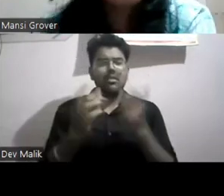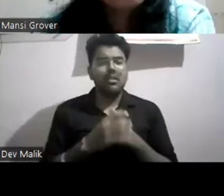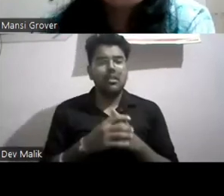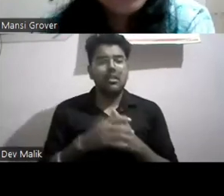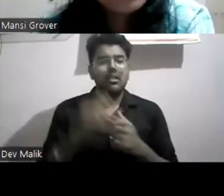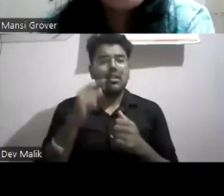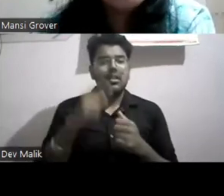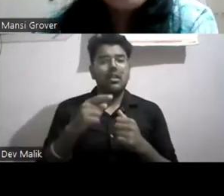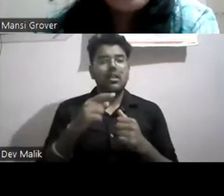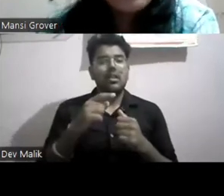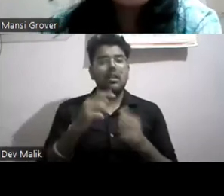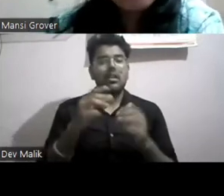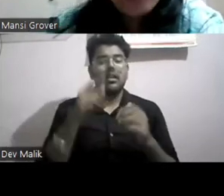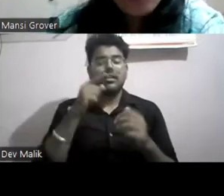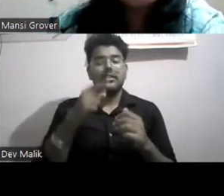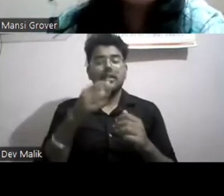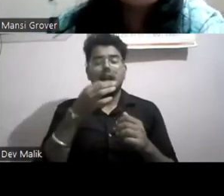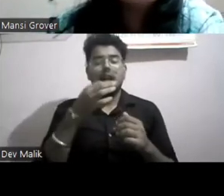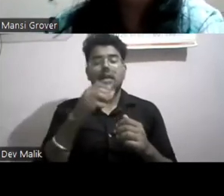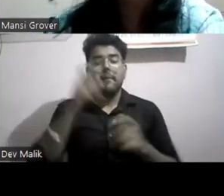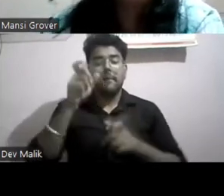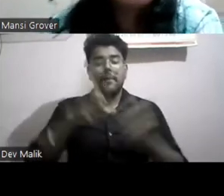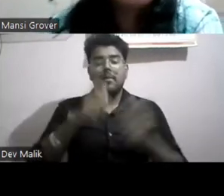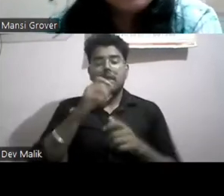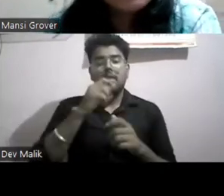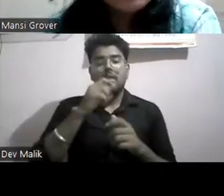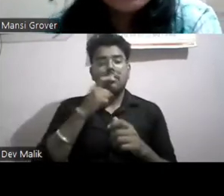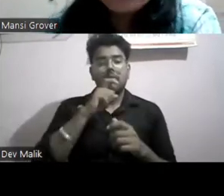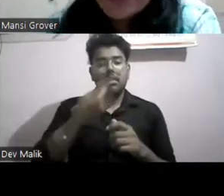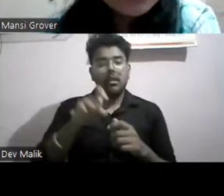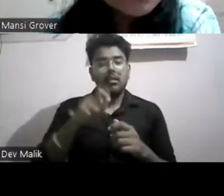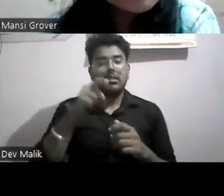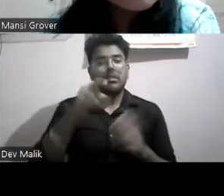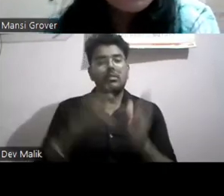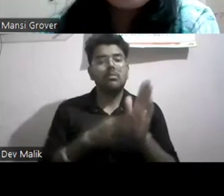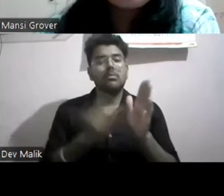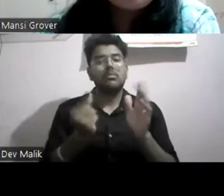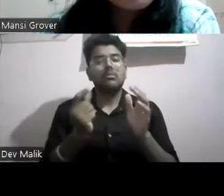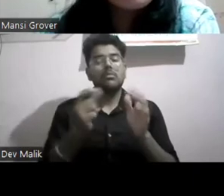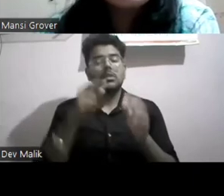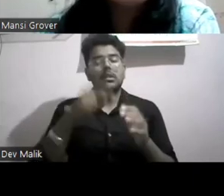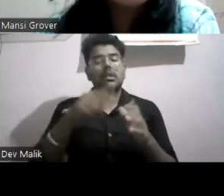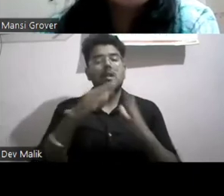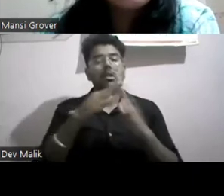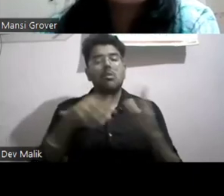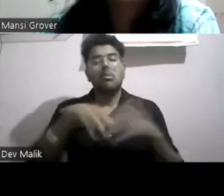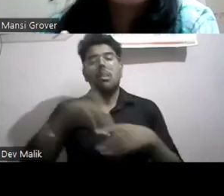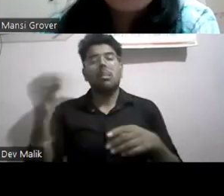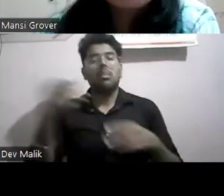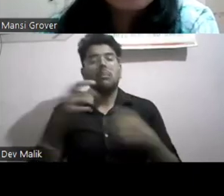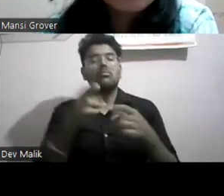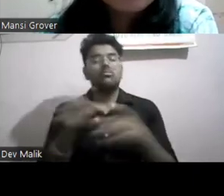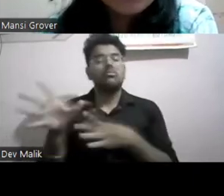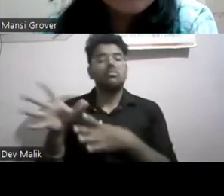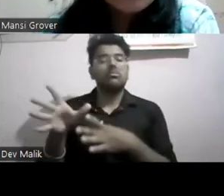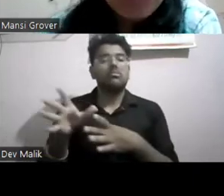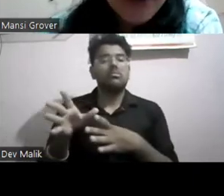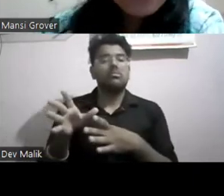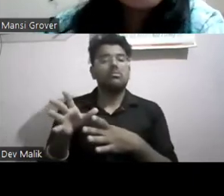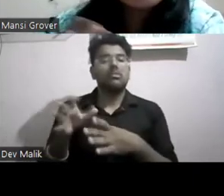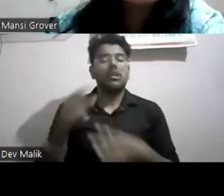home, Muskan, and go with her parents. And she doesn't want to go and live with her parents because of